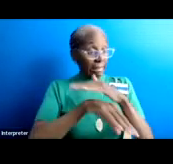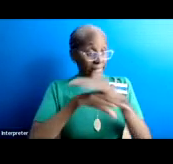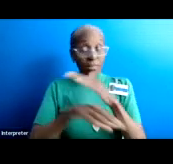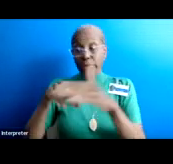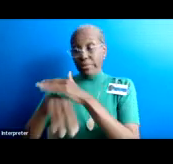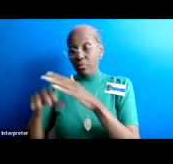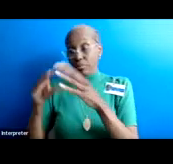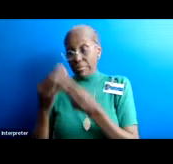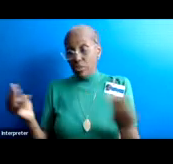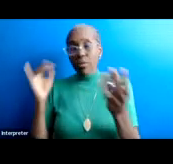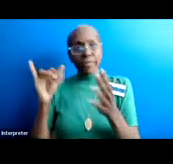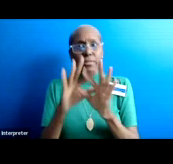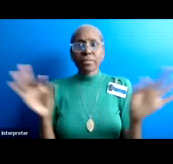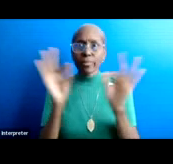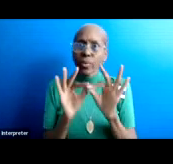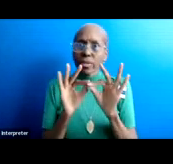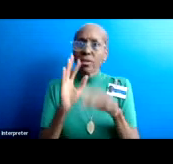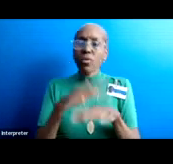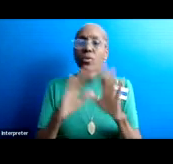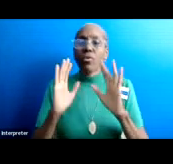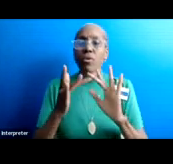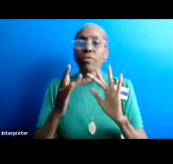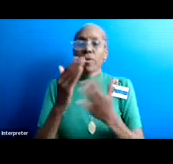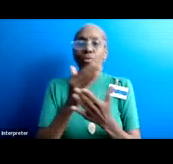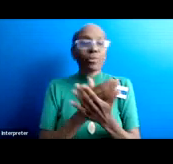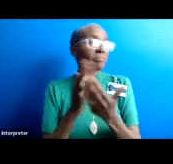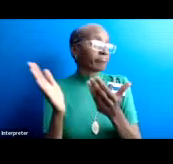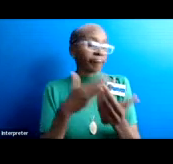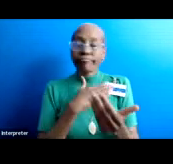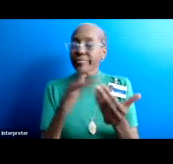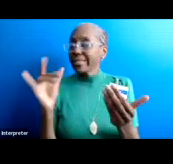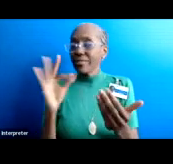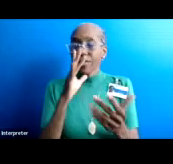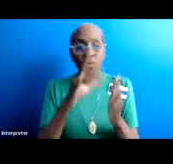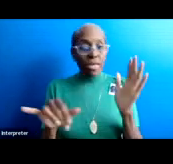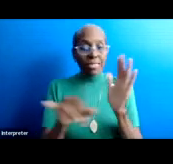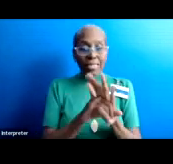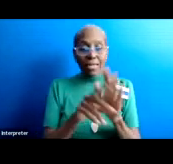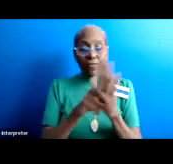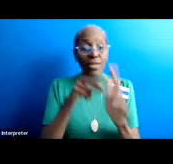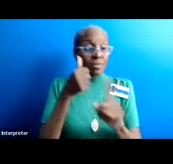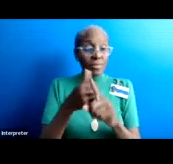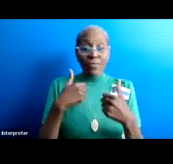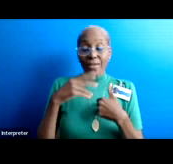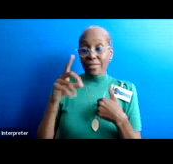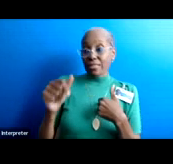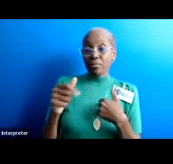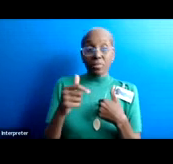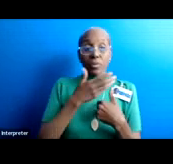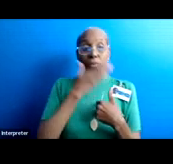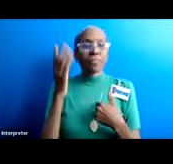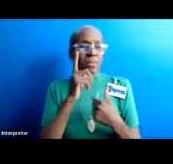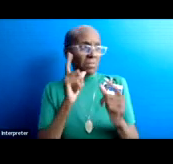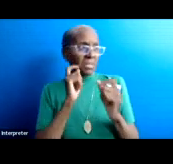materials as very important in their online courses, even if they do not identify as having a disability. This may